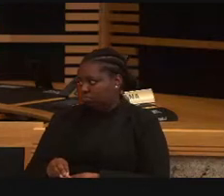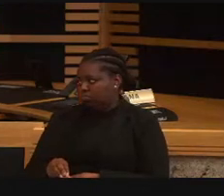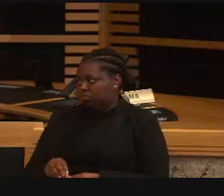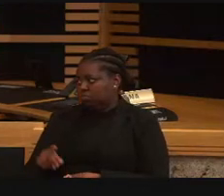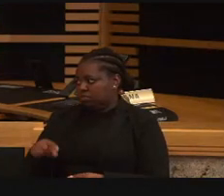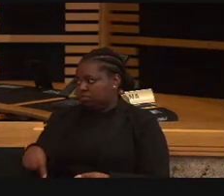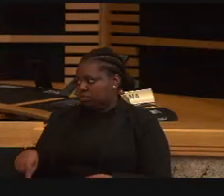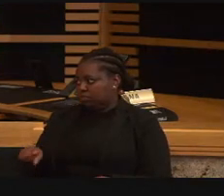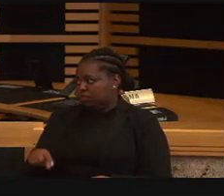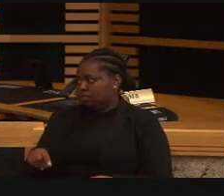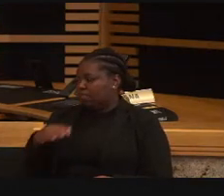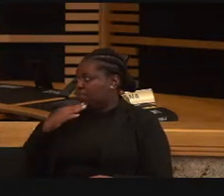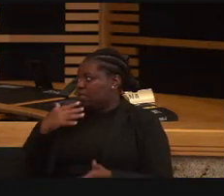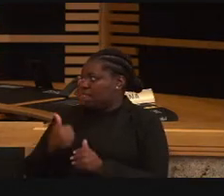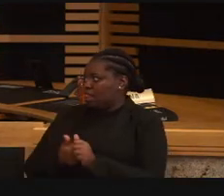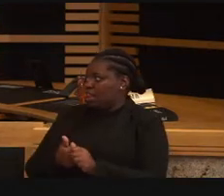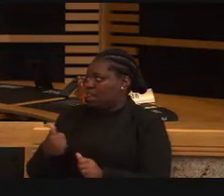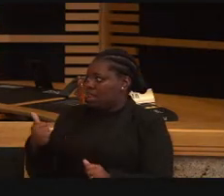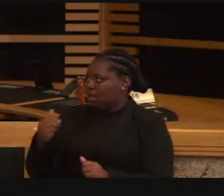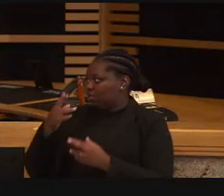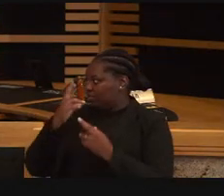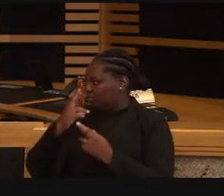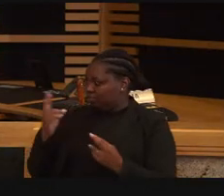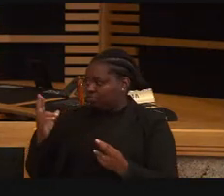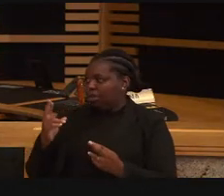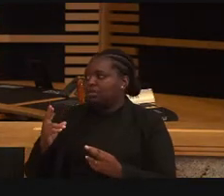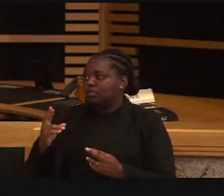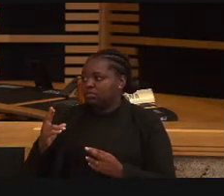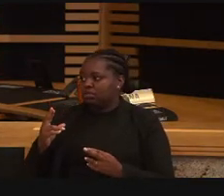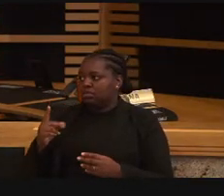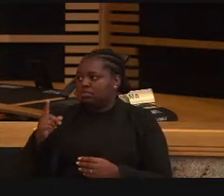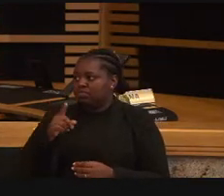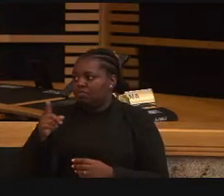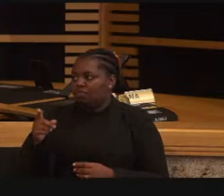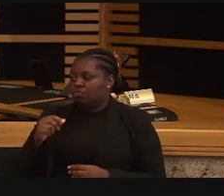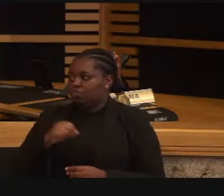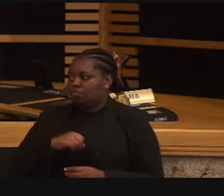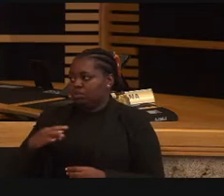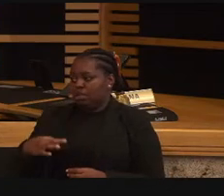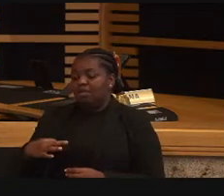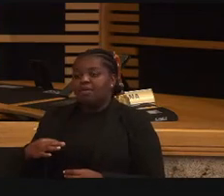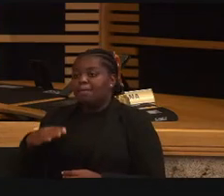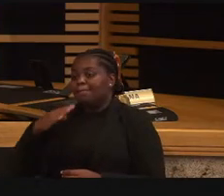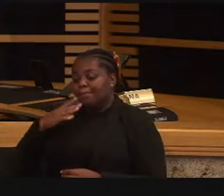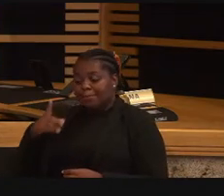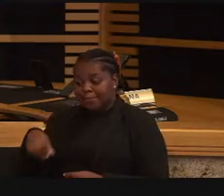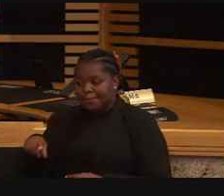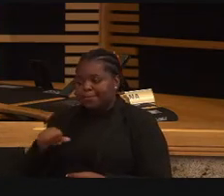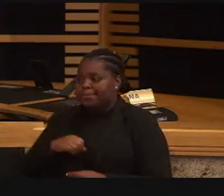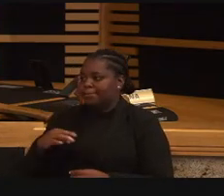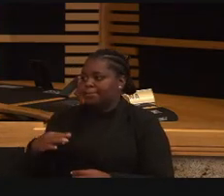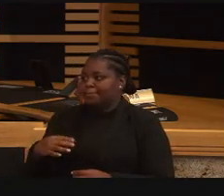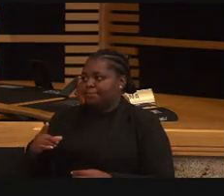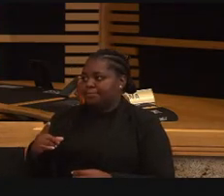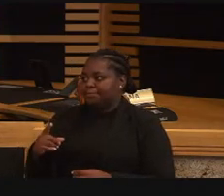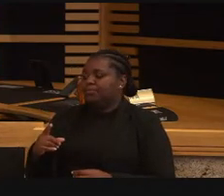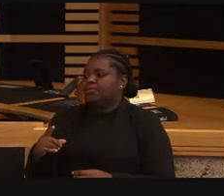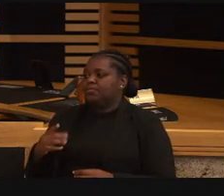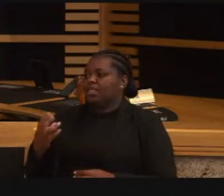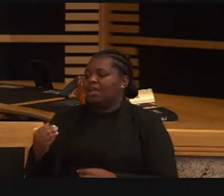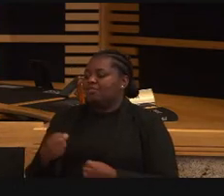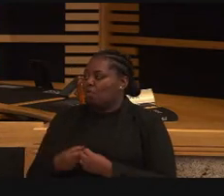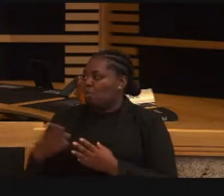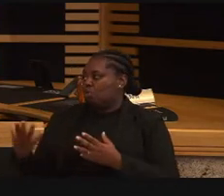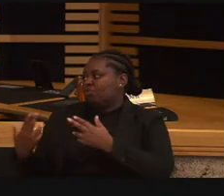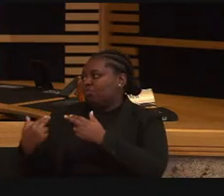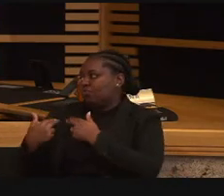enforcement and lack of respect for law enforcement officials. These officials have many duties. In the